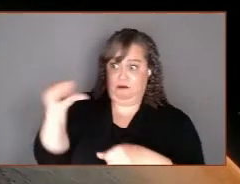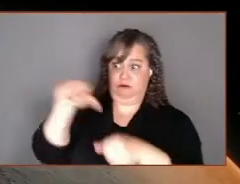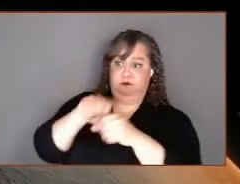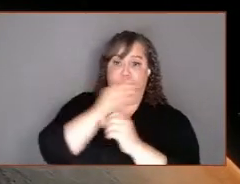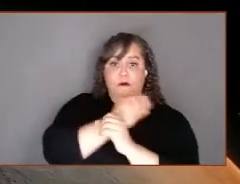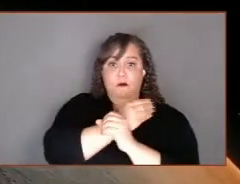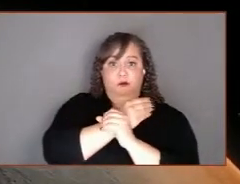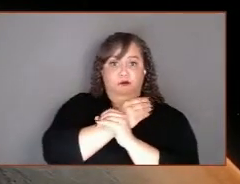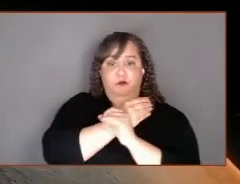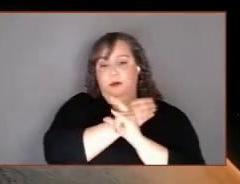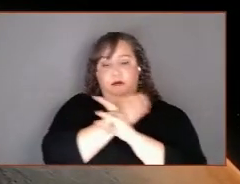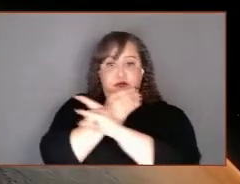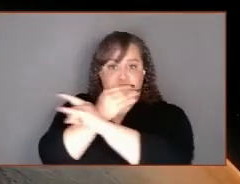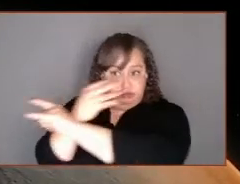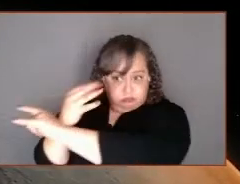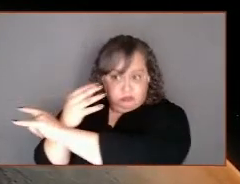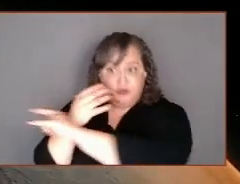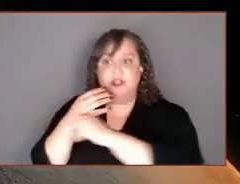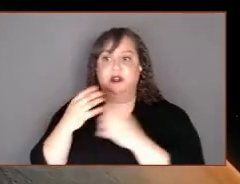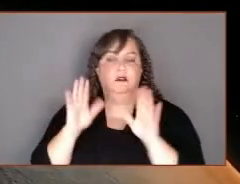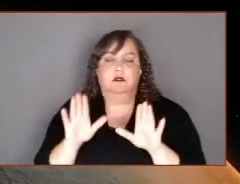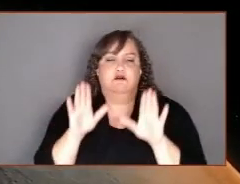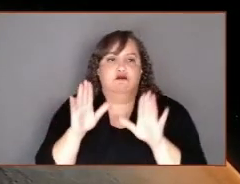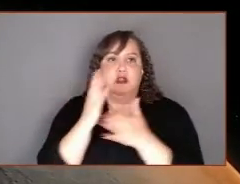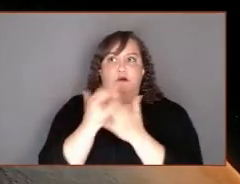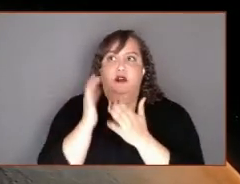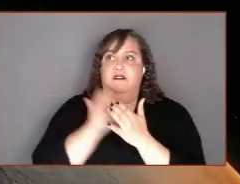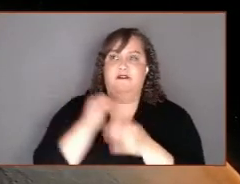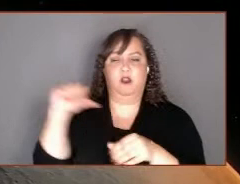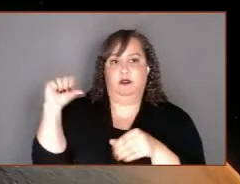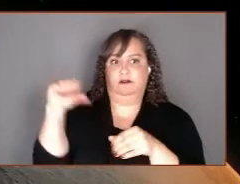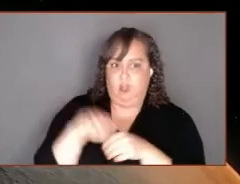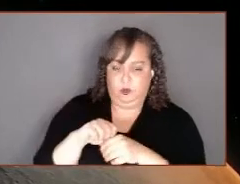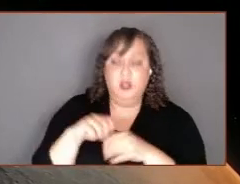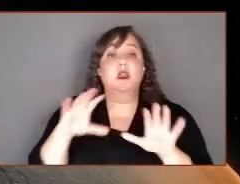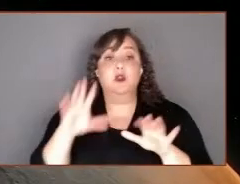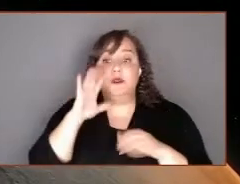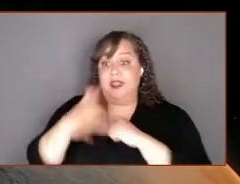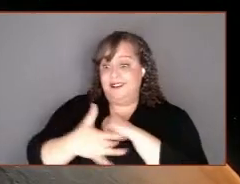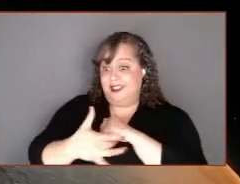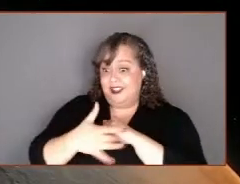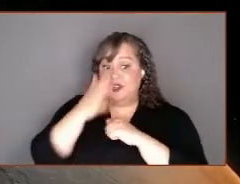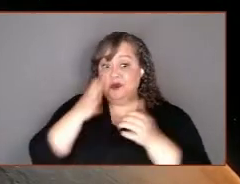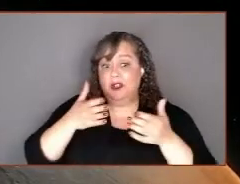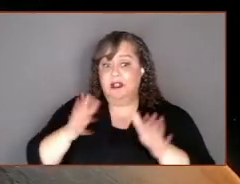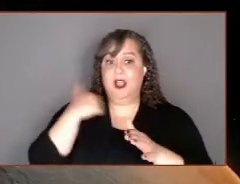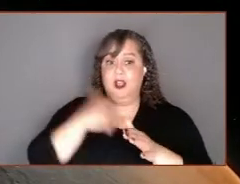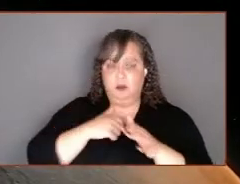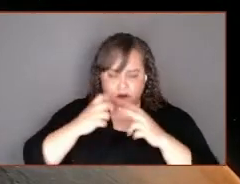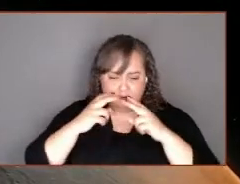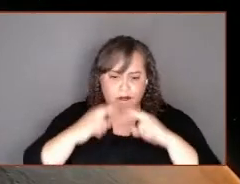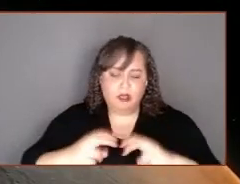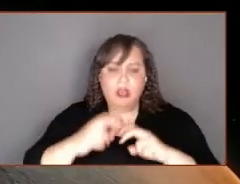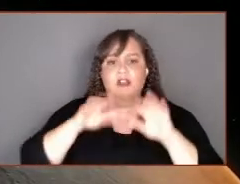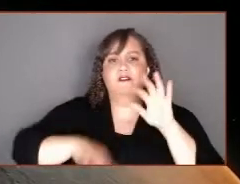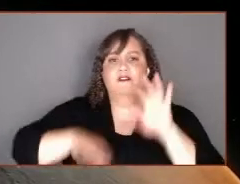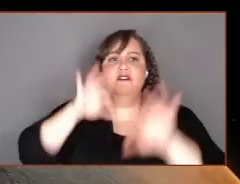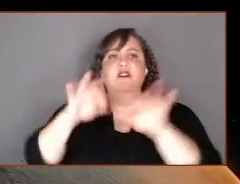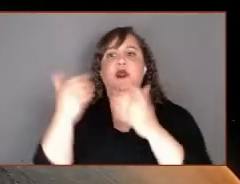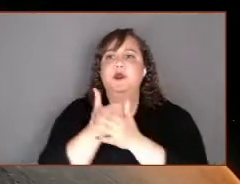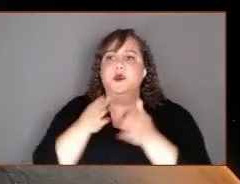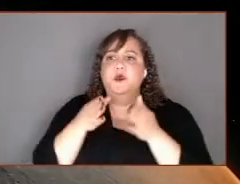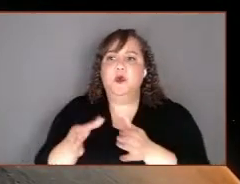fuel. And so this technology is going to enable us to find new ways and new ideas for extracting